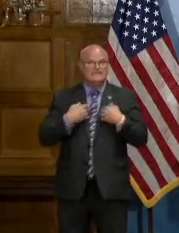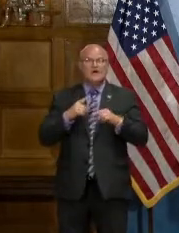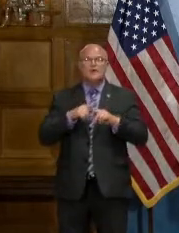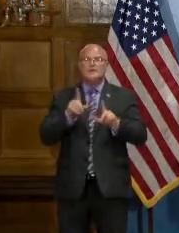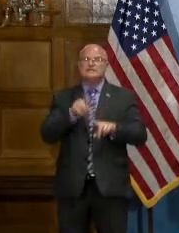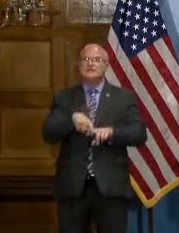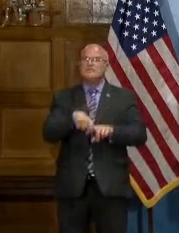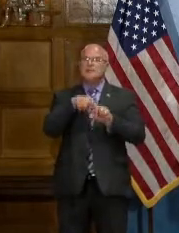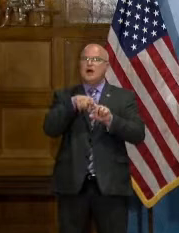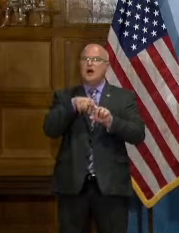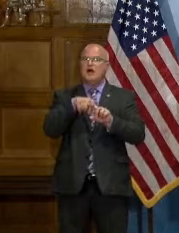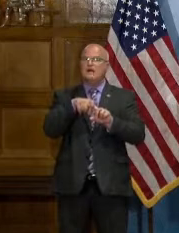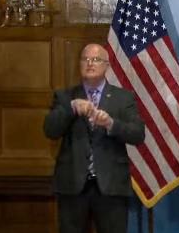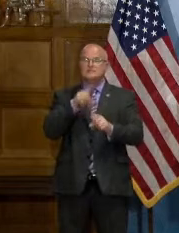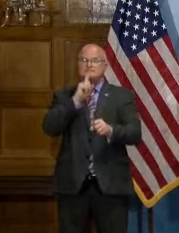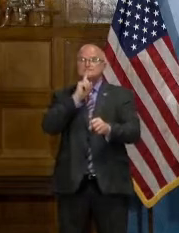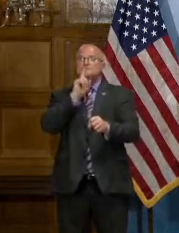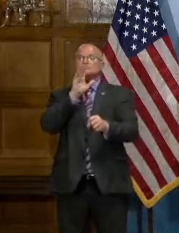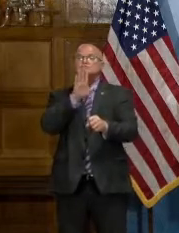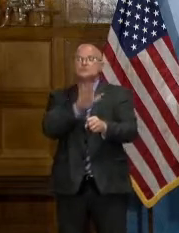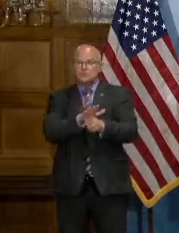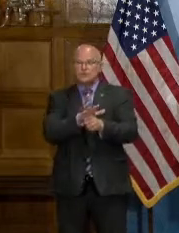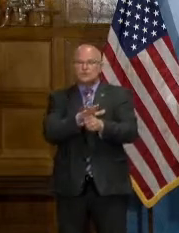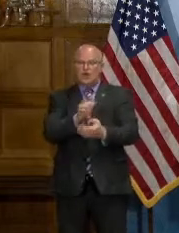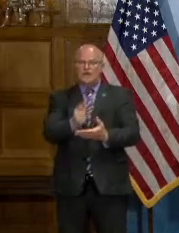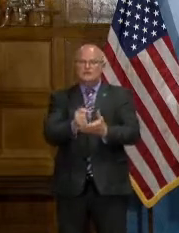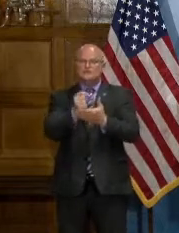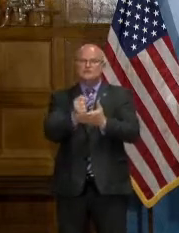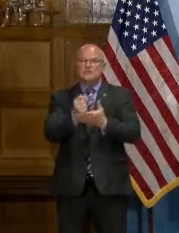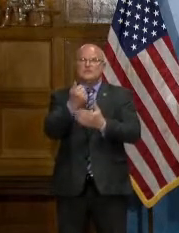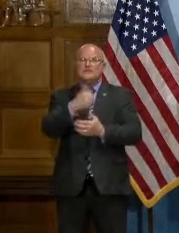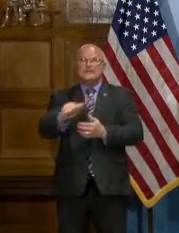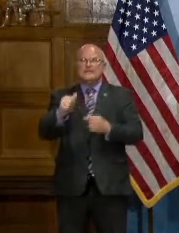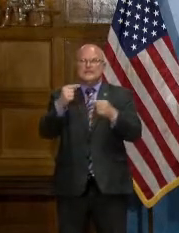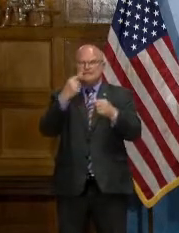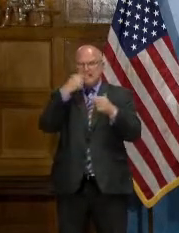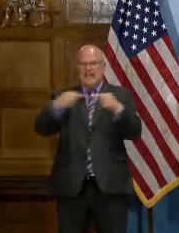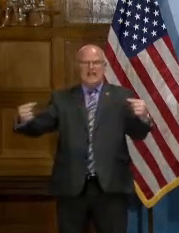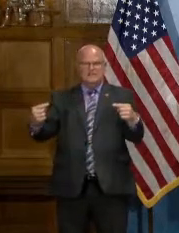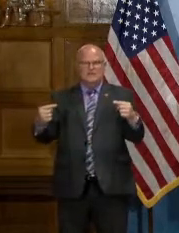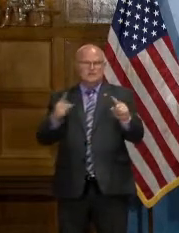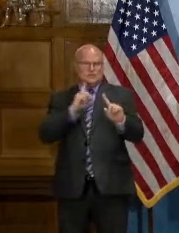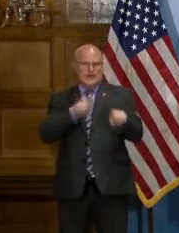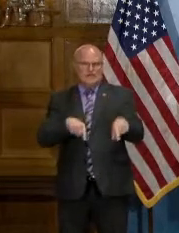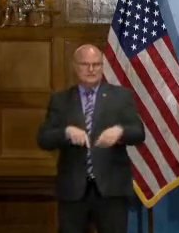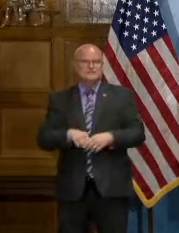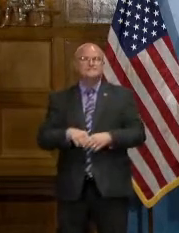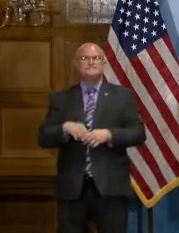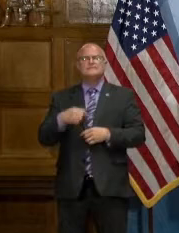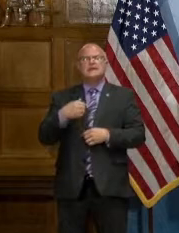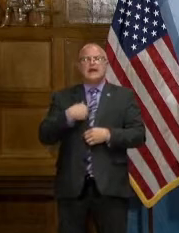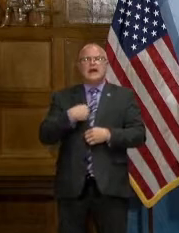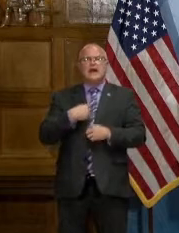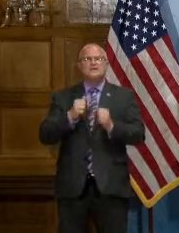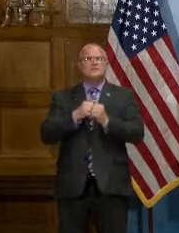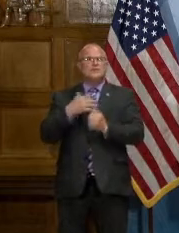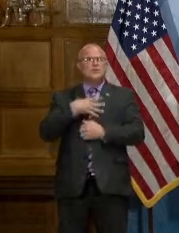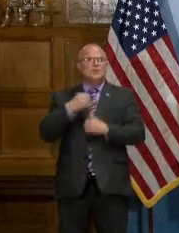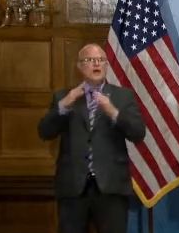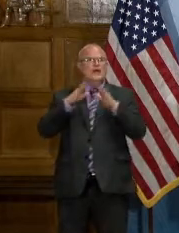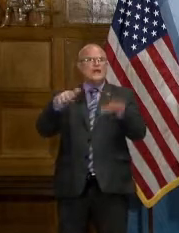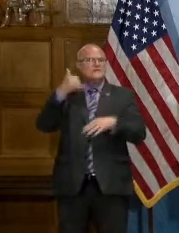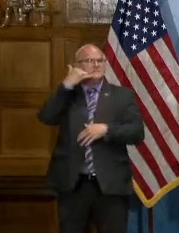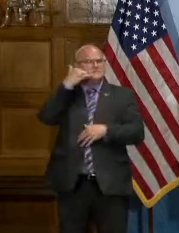on pause to be sure on the treatment of any adverse reaction. And as I was on the White House call